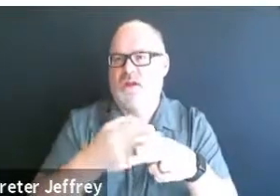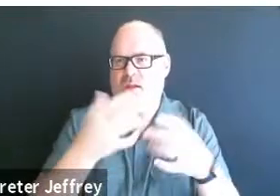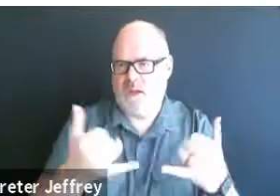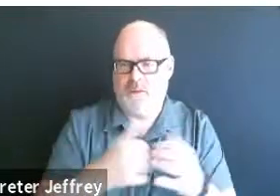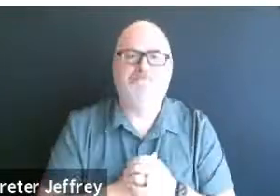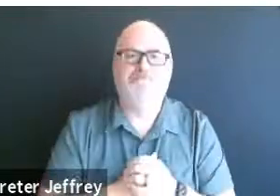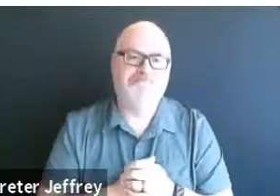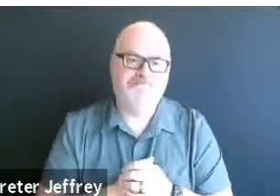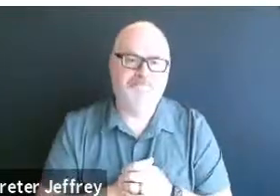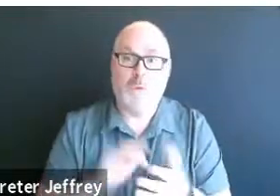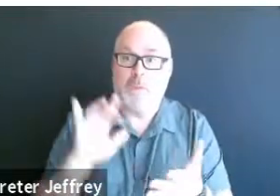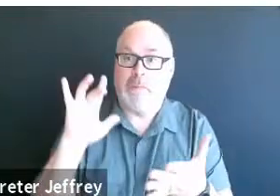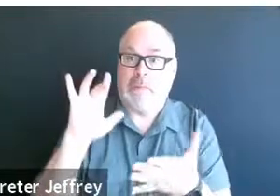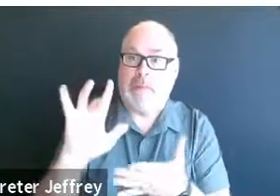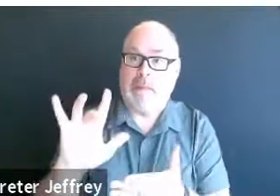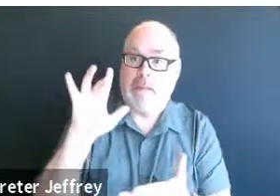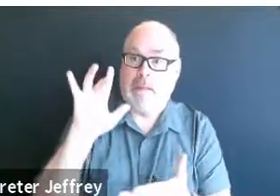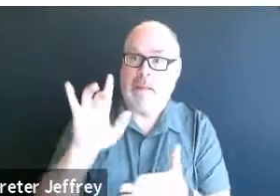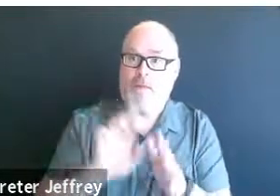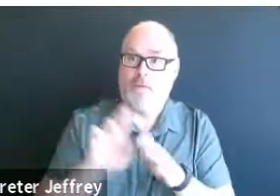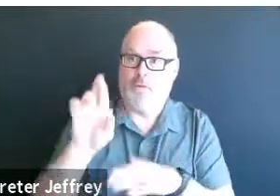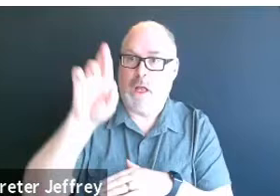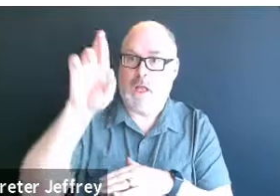going to click where the rocket ship is.